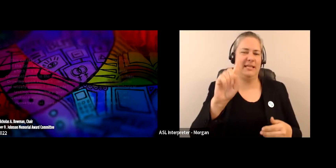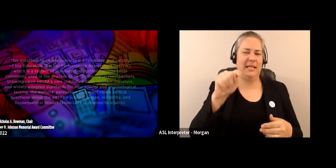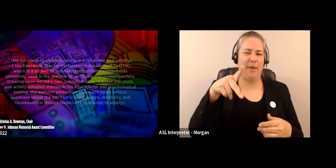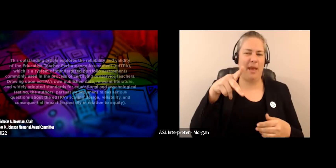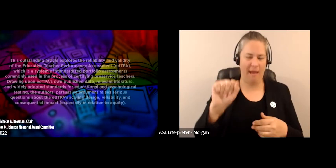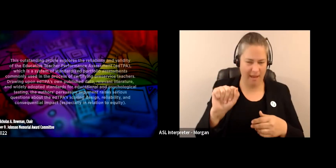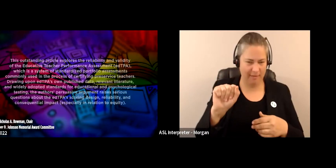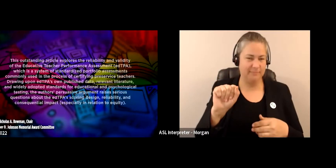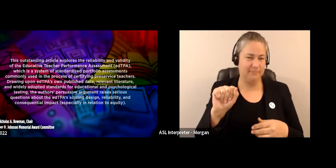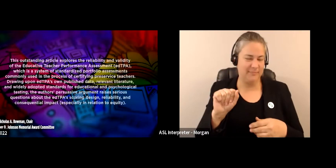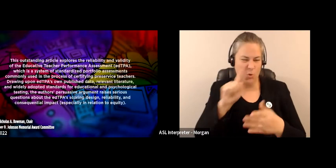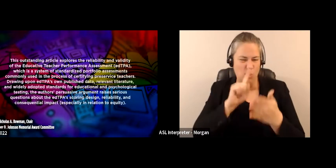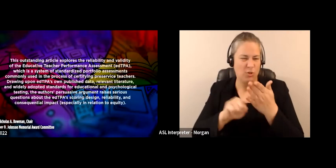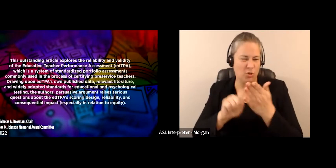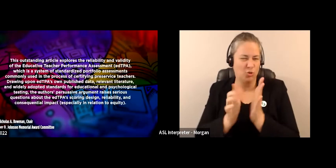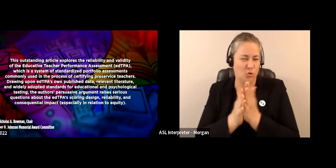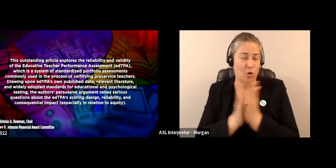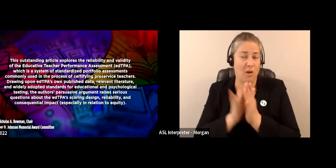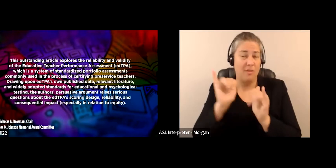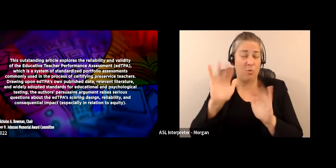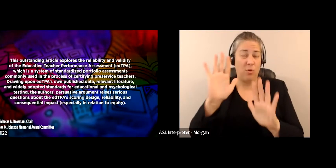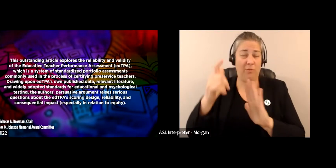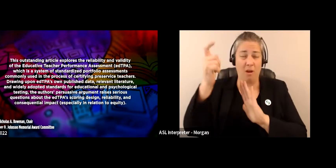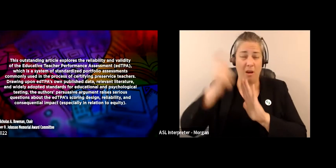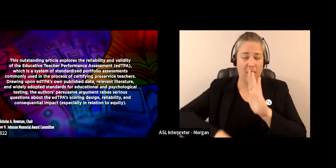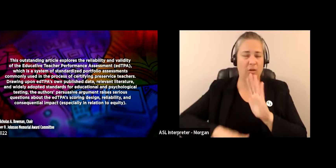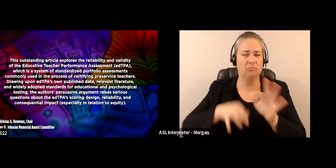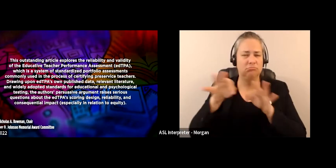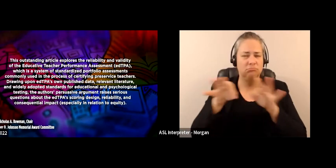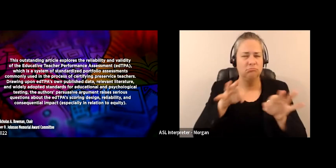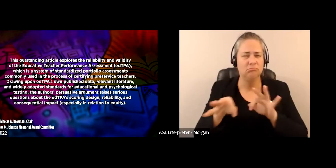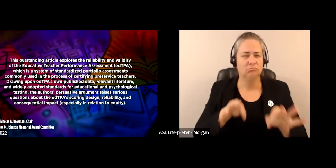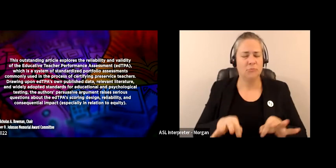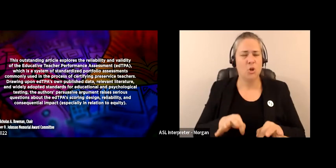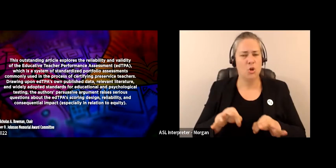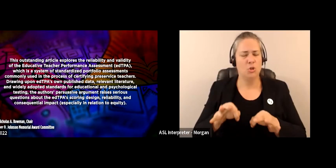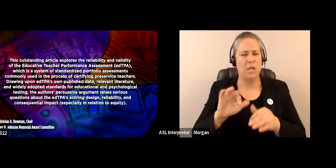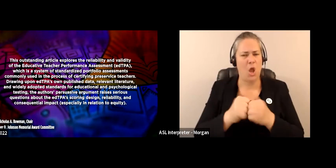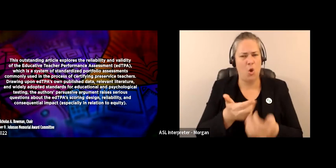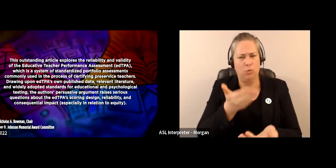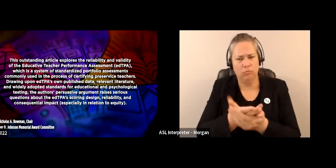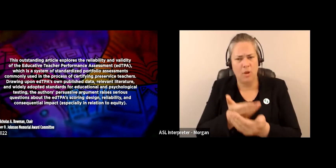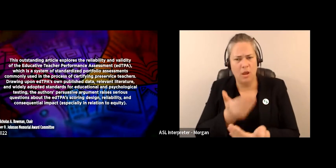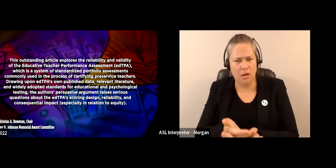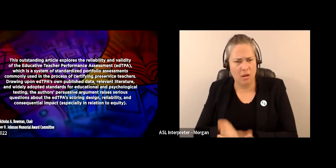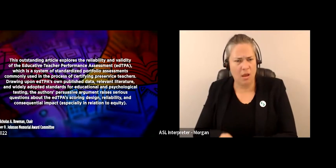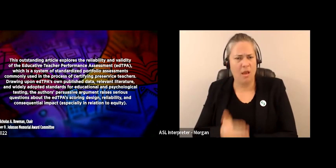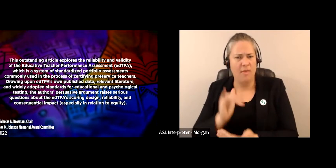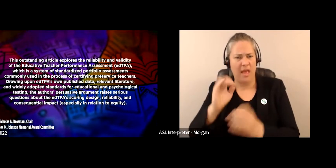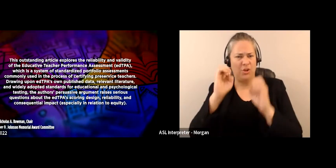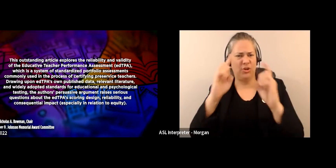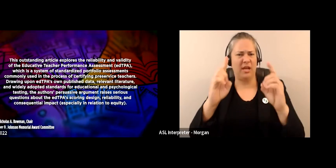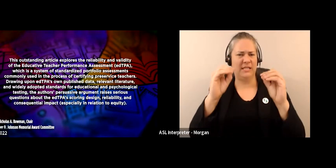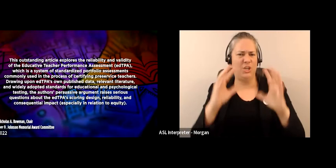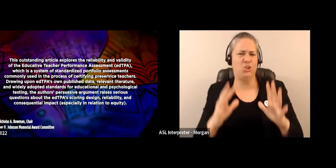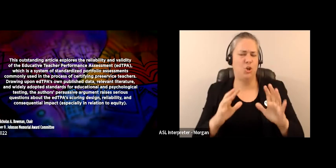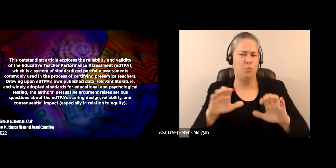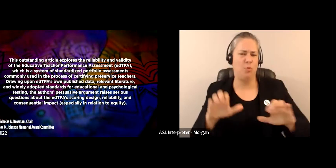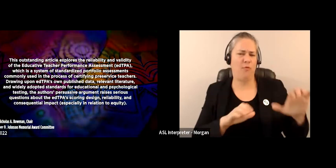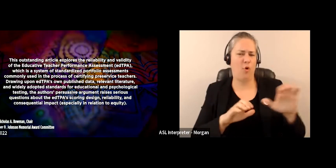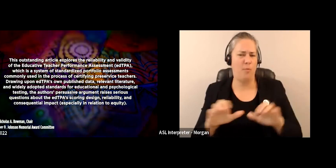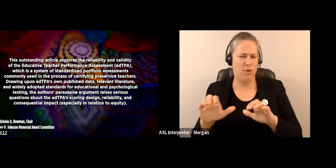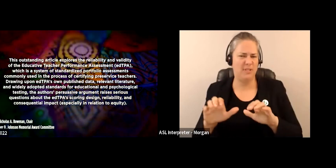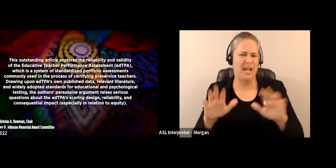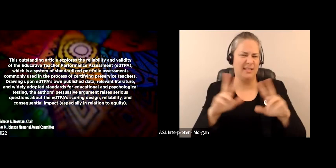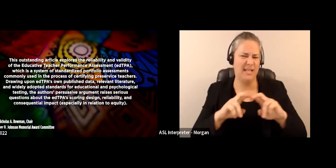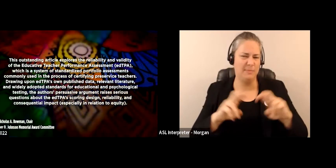Journal. This outstanding article explores the reliability and validity of the Educative Teacher Performance Assessment, or